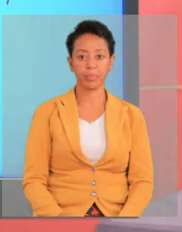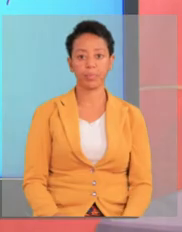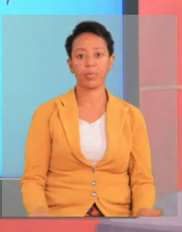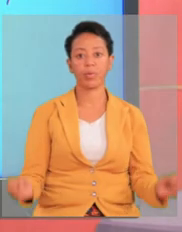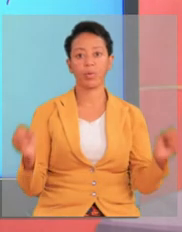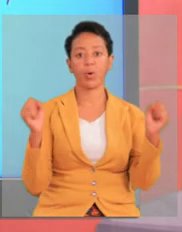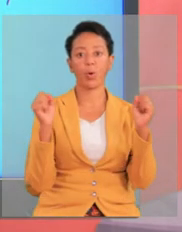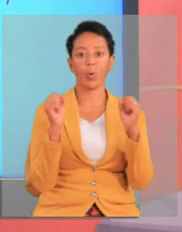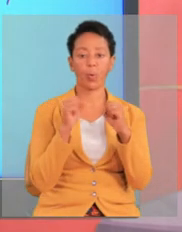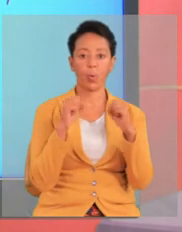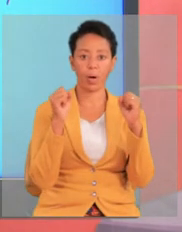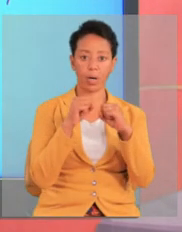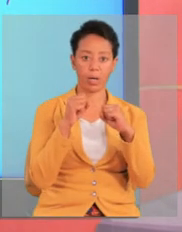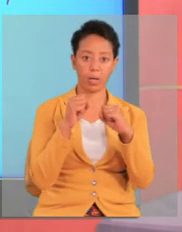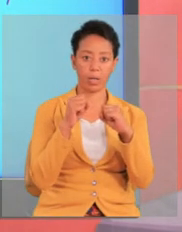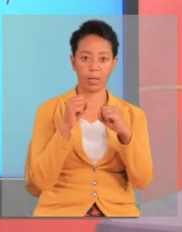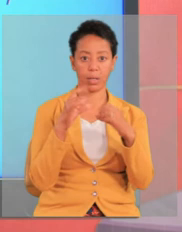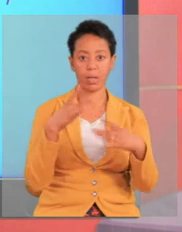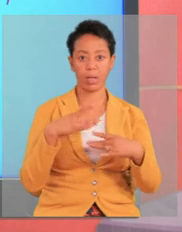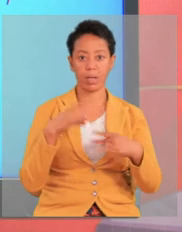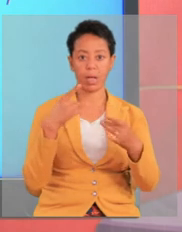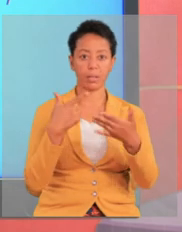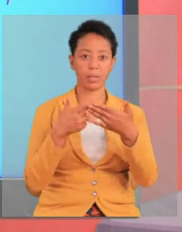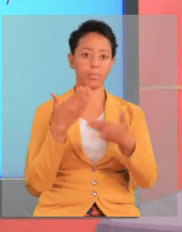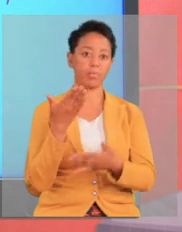like this before. That's it.